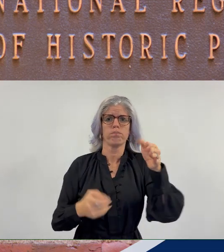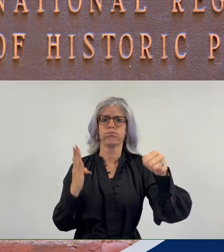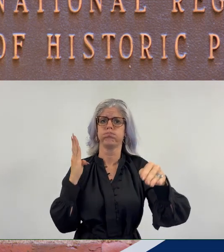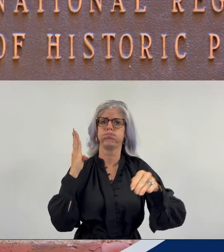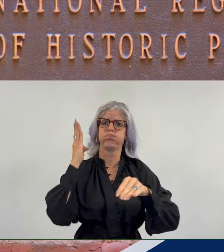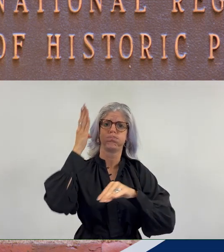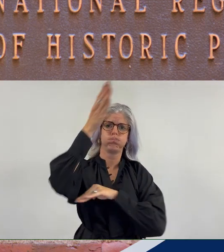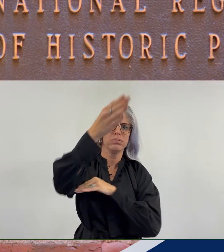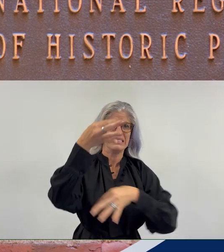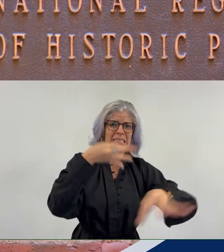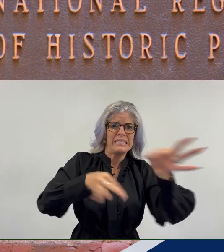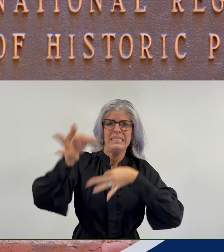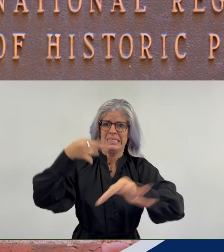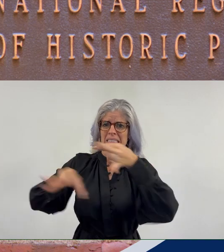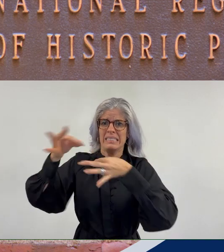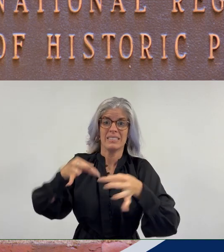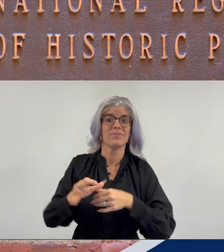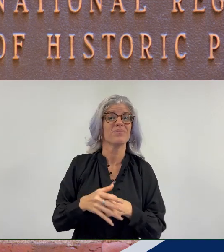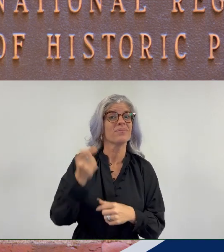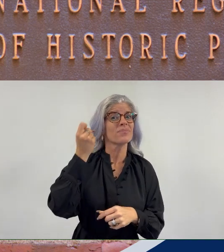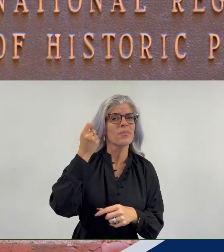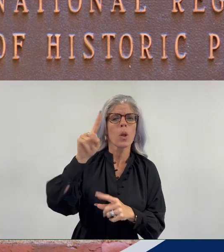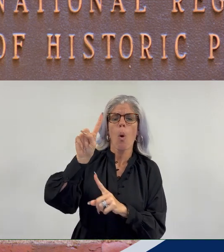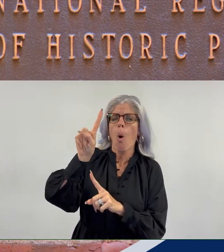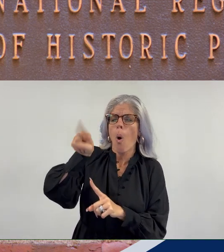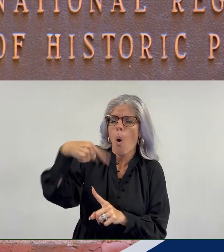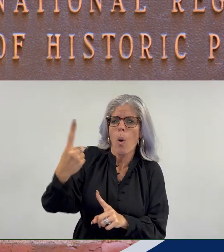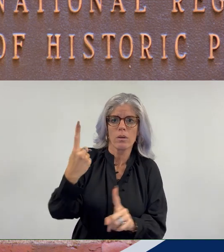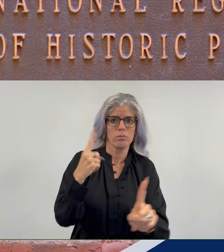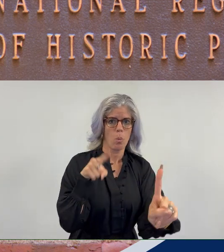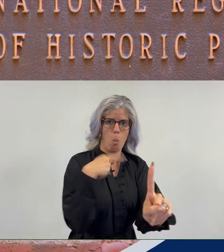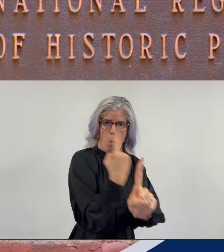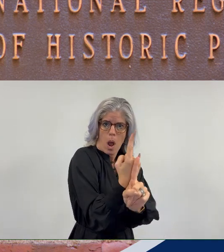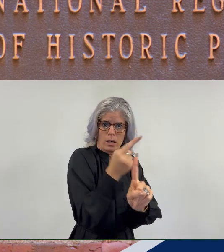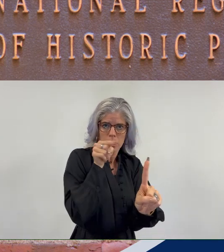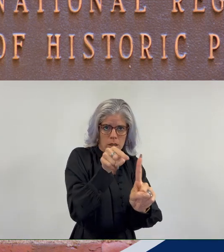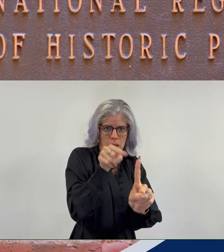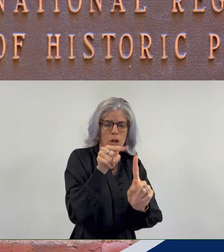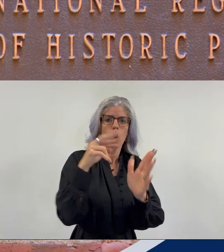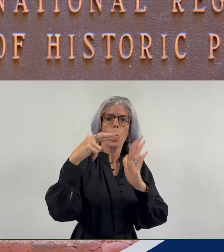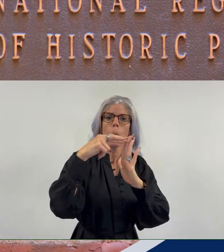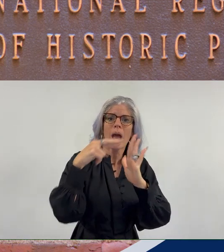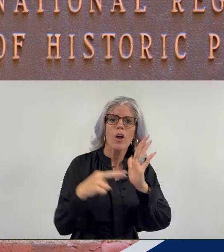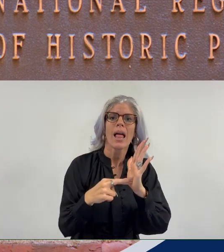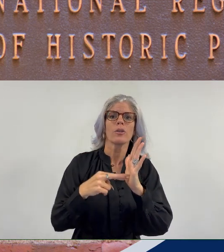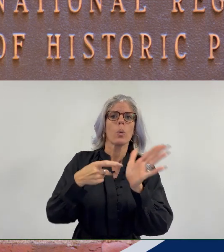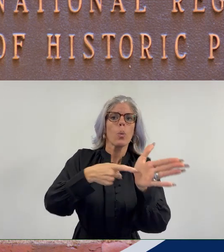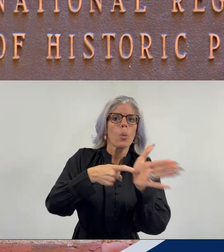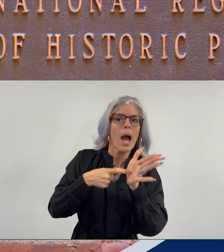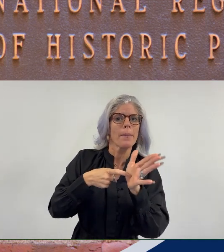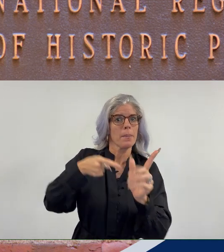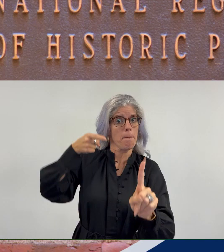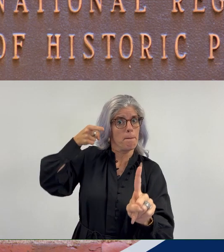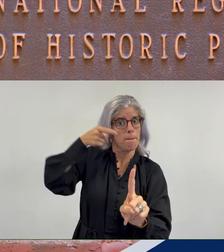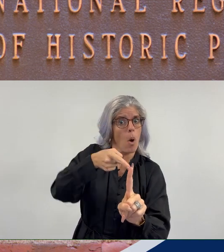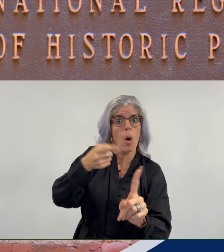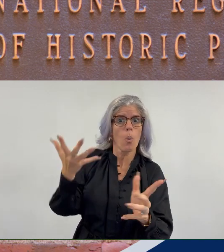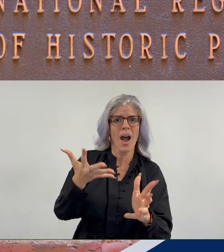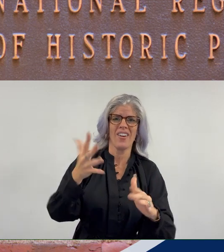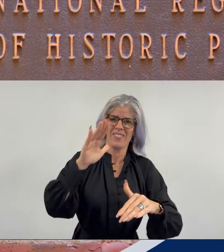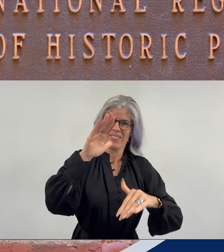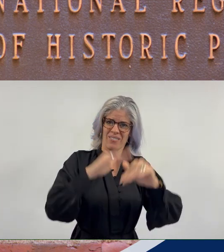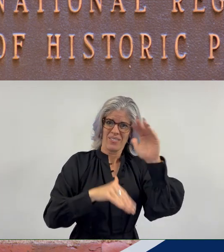your facility has a building that is on or meets the criteria to be on the National Register of Historic Places. You can check this by going